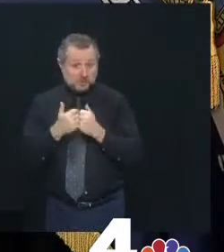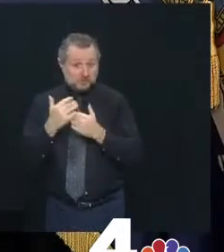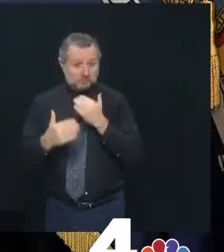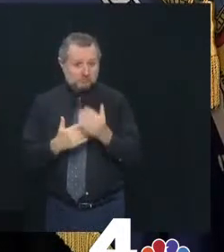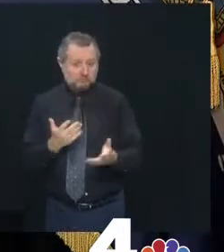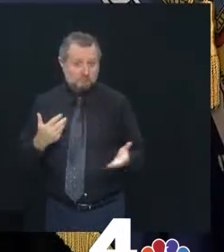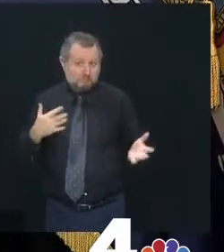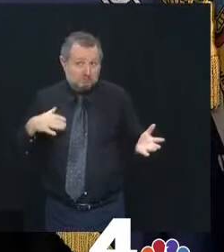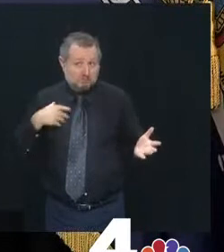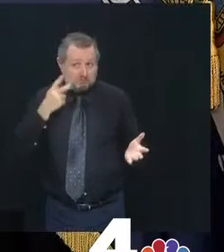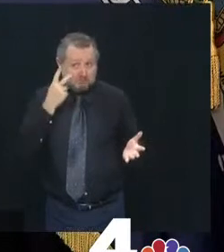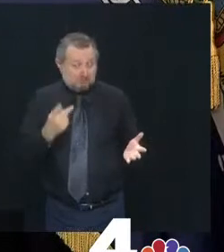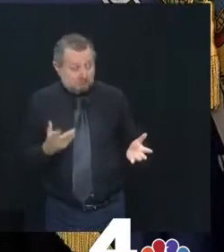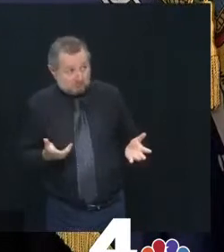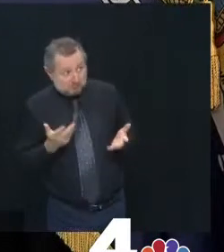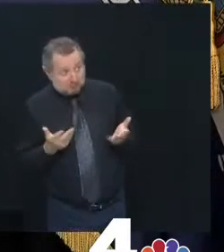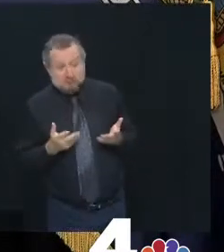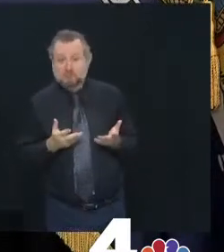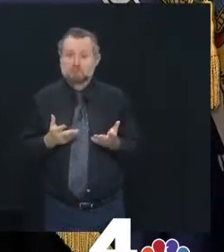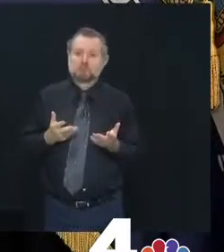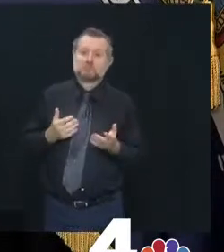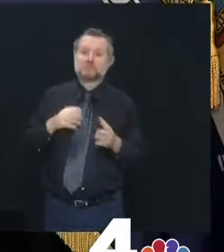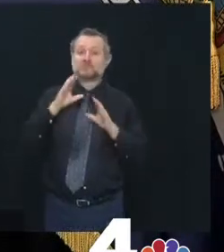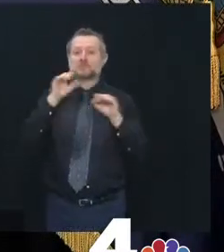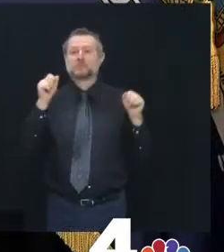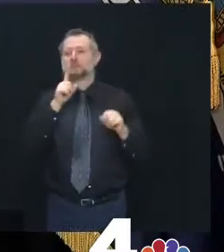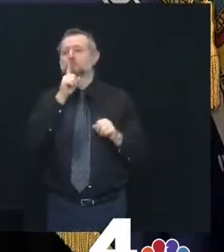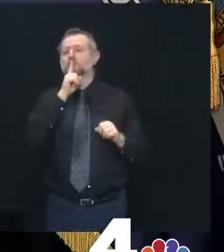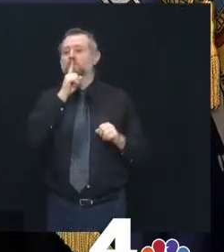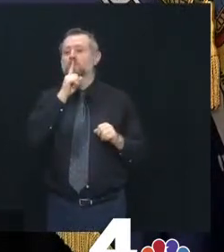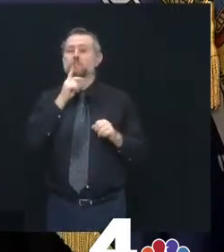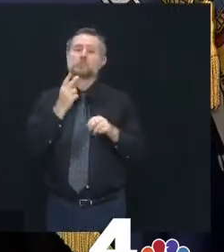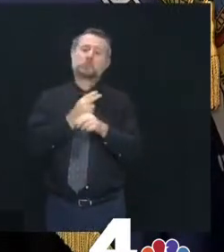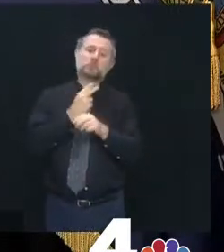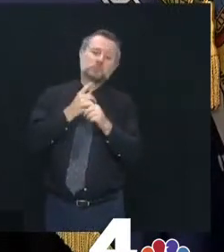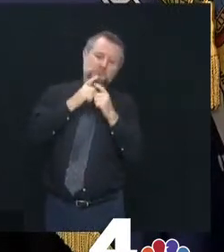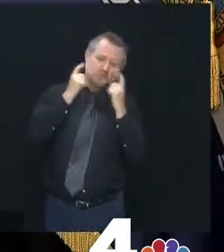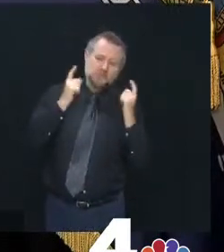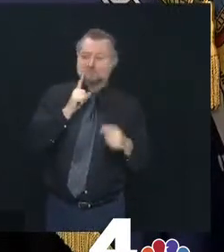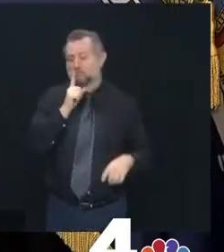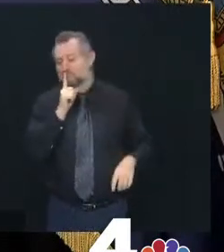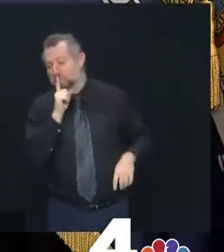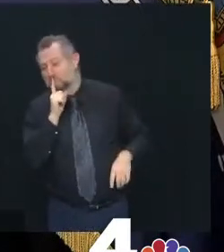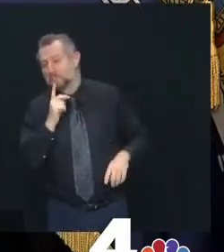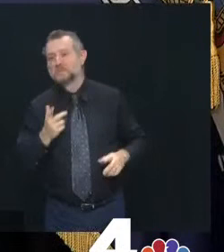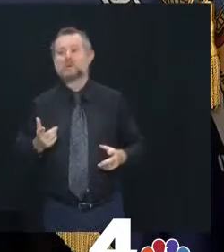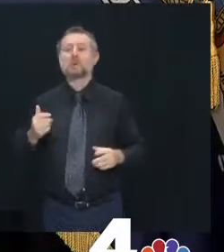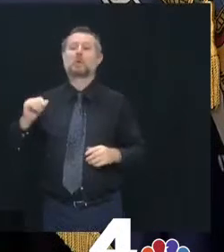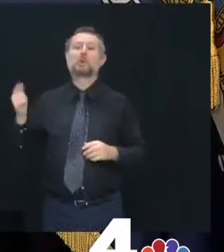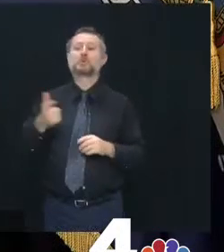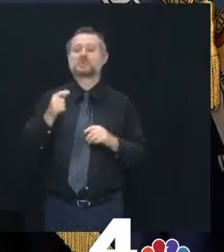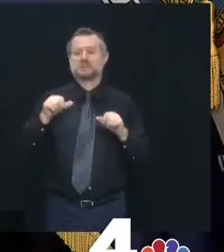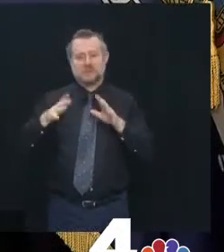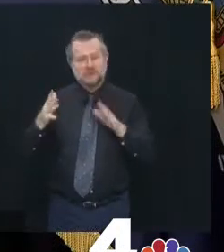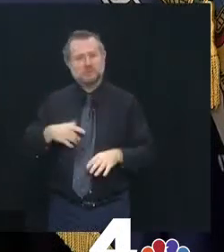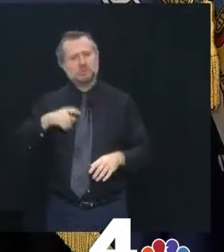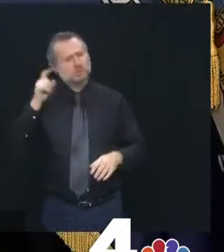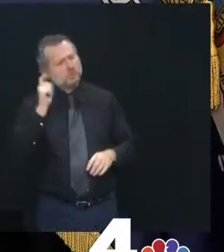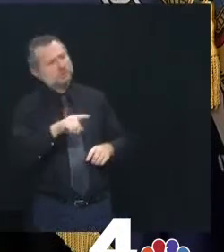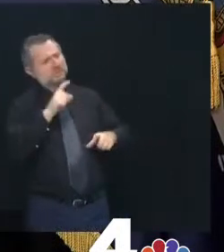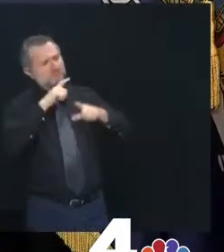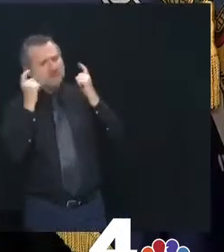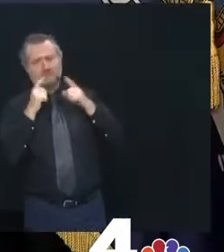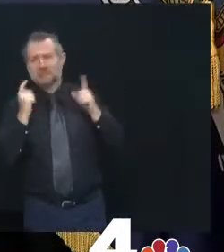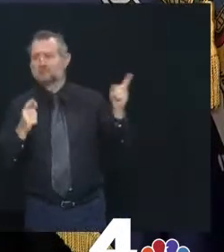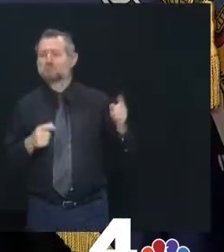president who still won't say wear a mask after every scientific expert tells him to tell people to wear a mask. This is a president